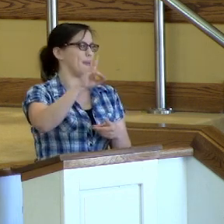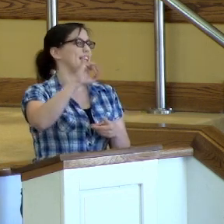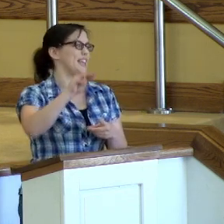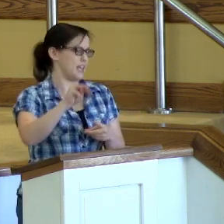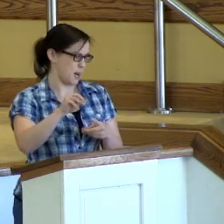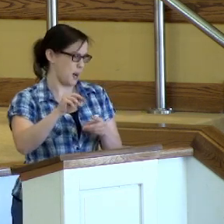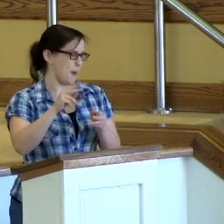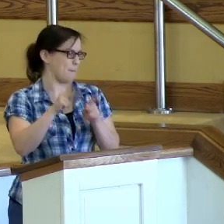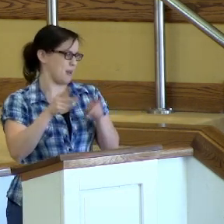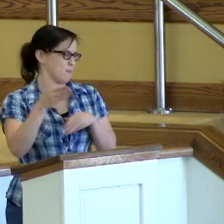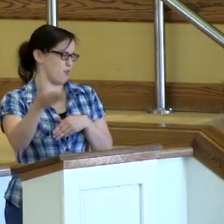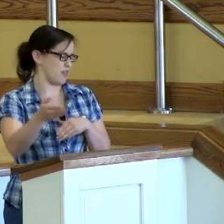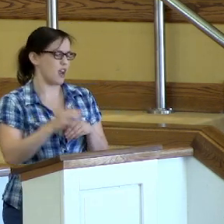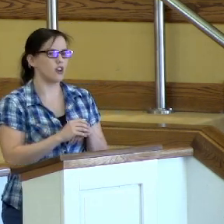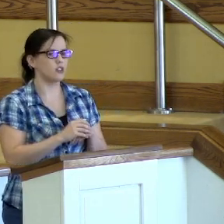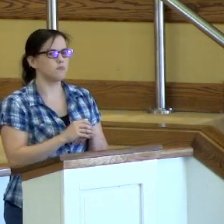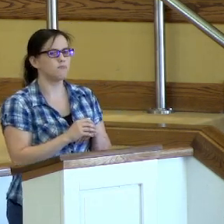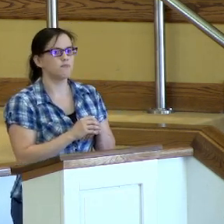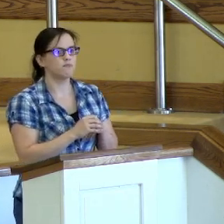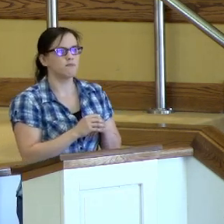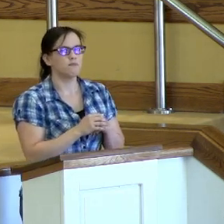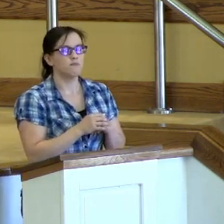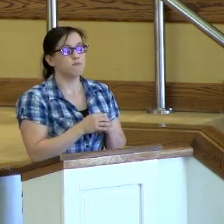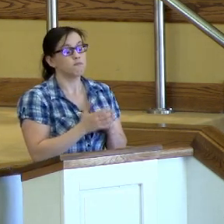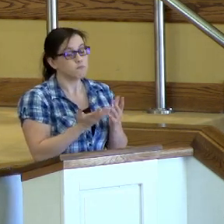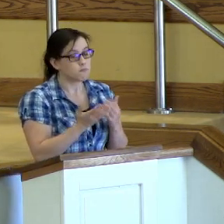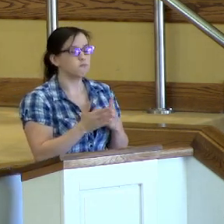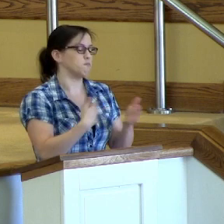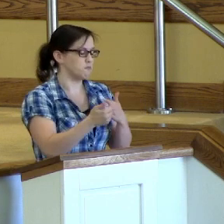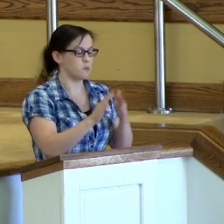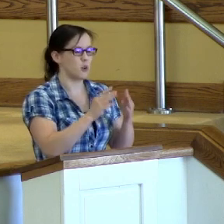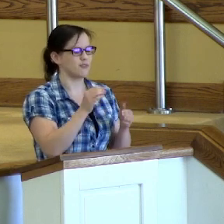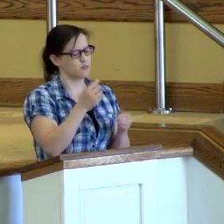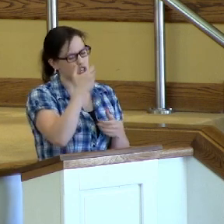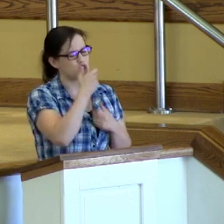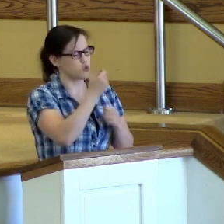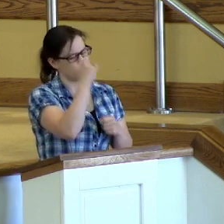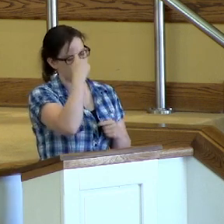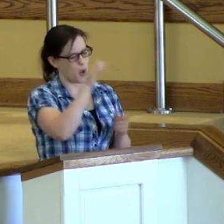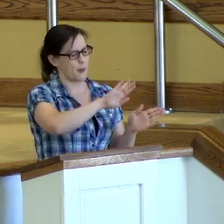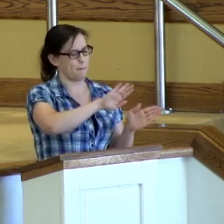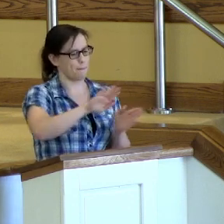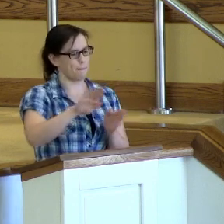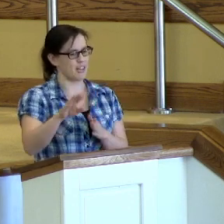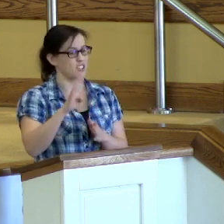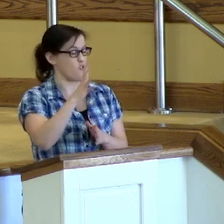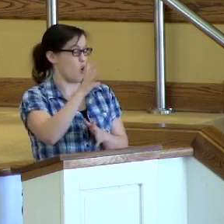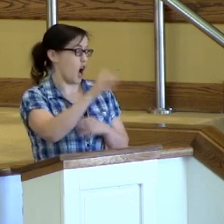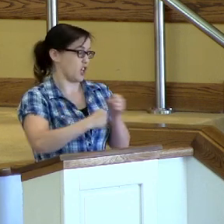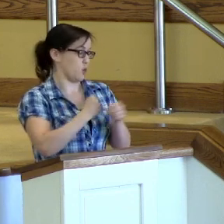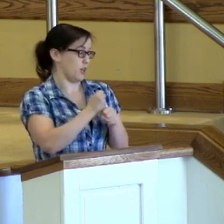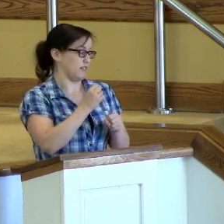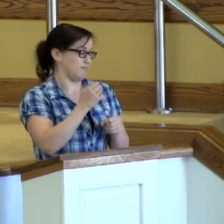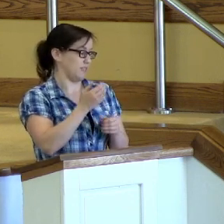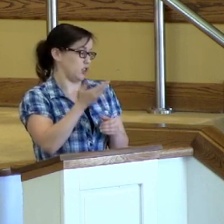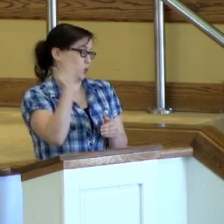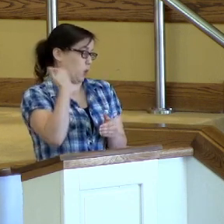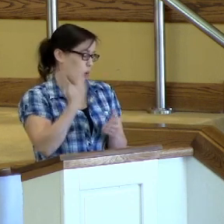it's kind of a little bit of revenge, maybe. Huh? You think? I don't know. This is you're talking 400 years later. But